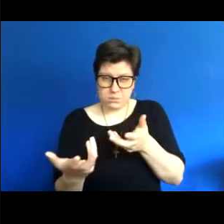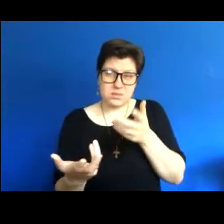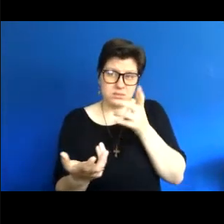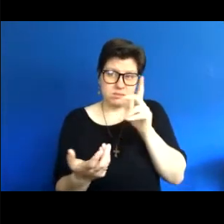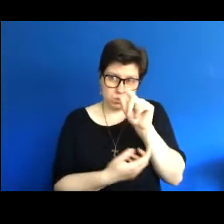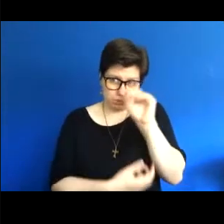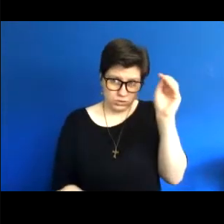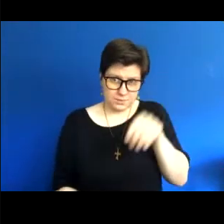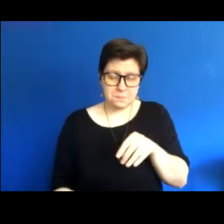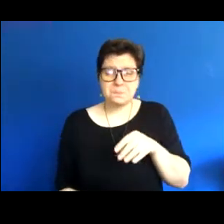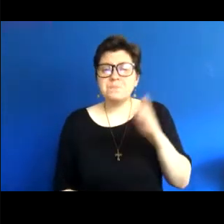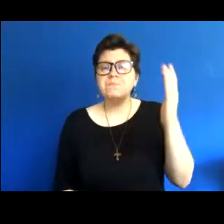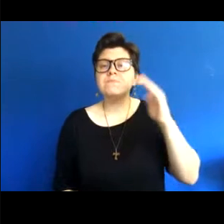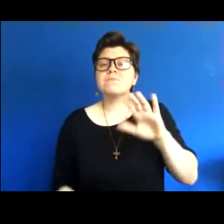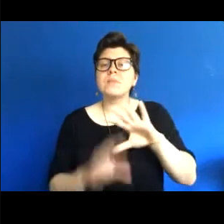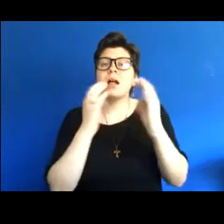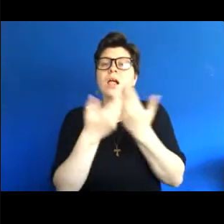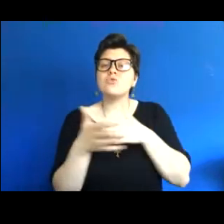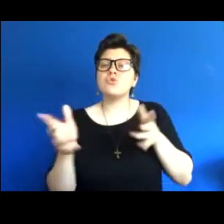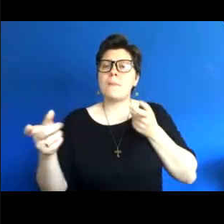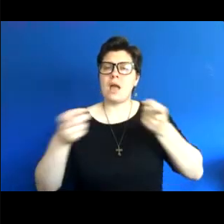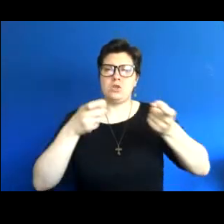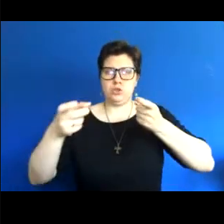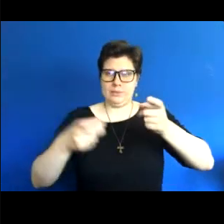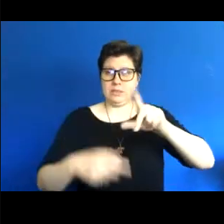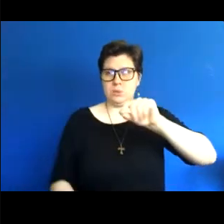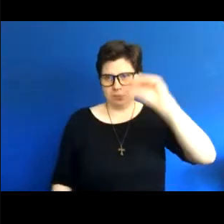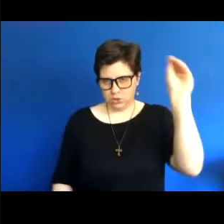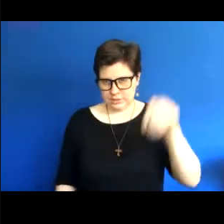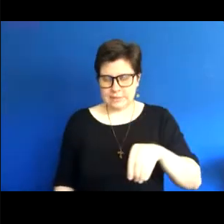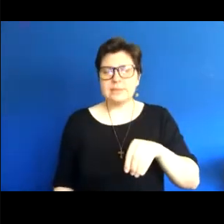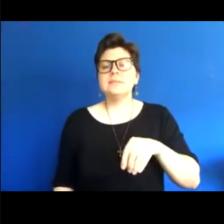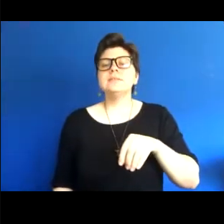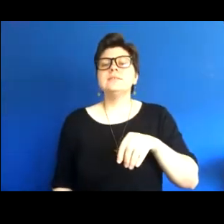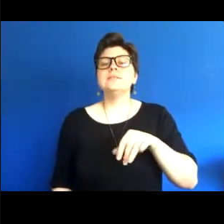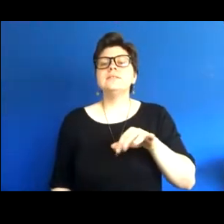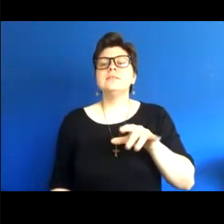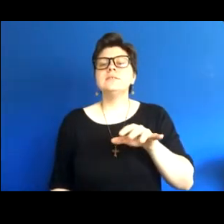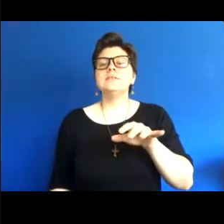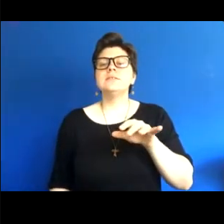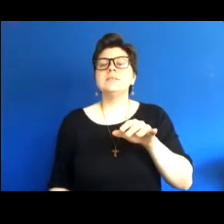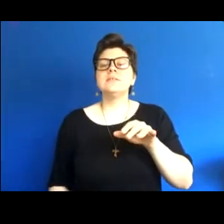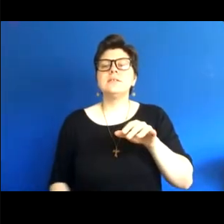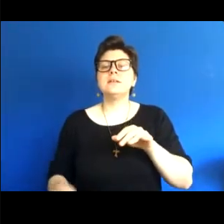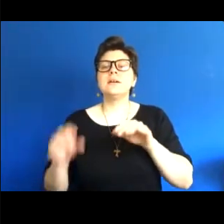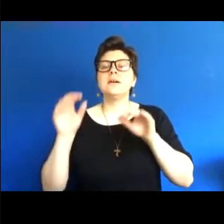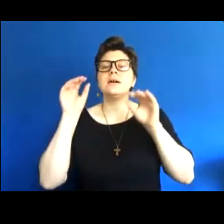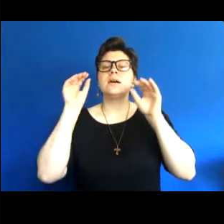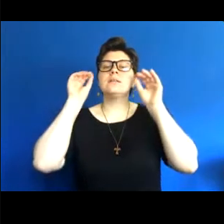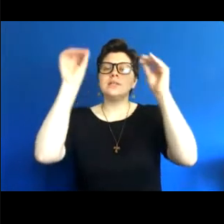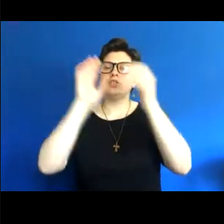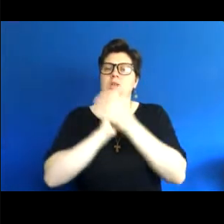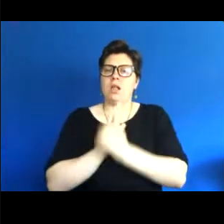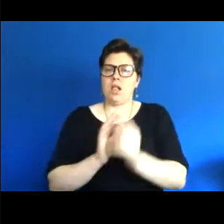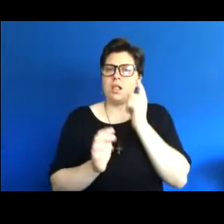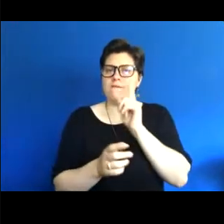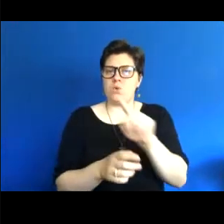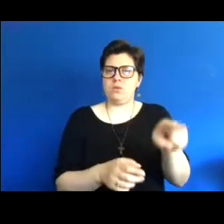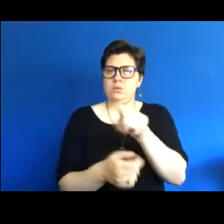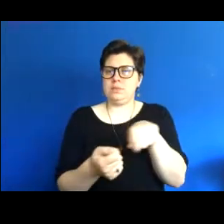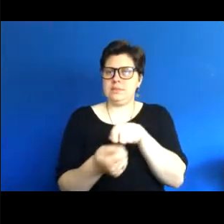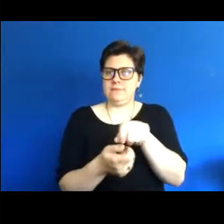20%. Classroom management, also 20%. Teaching skills for a specific need. We